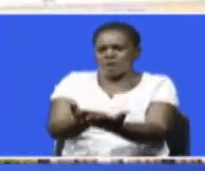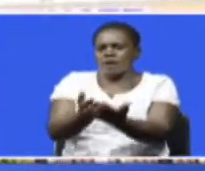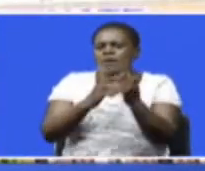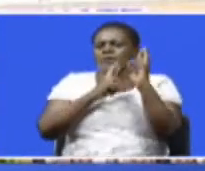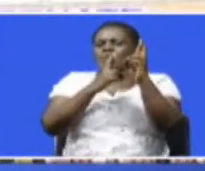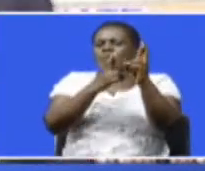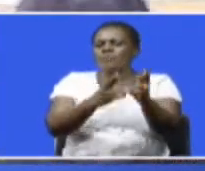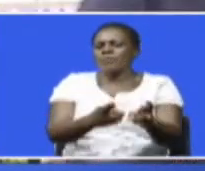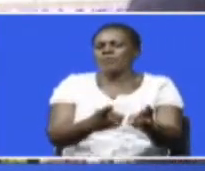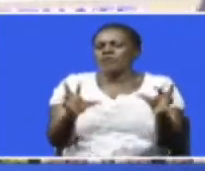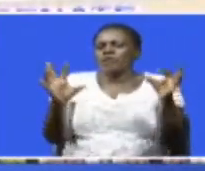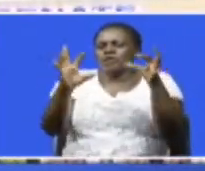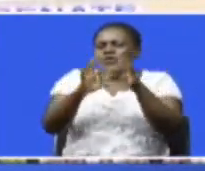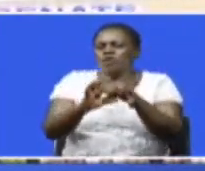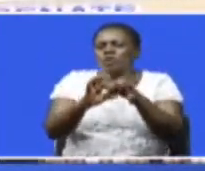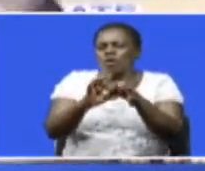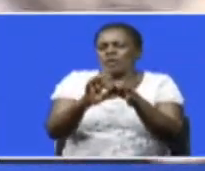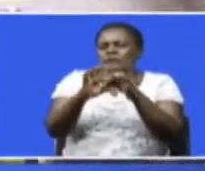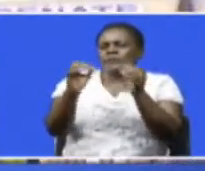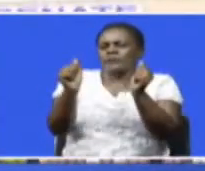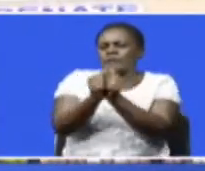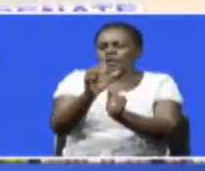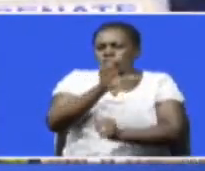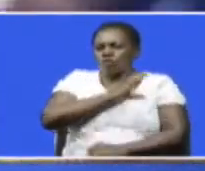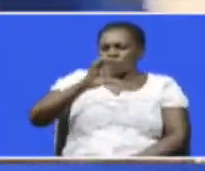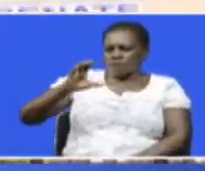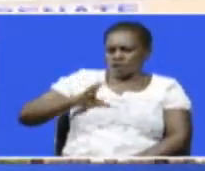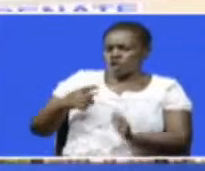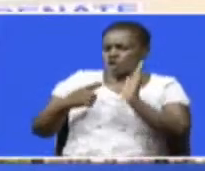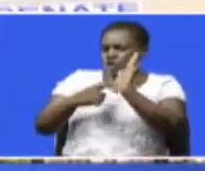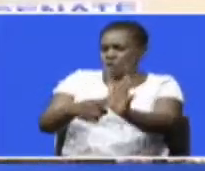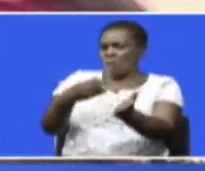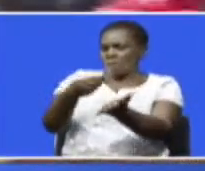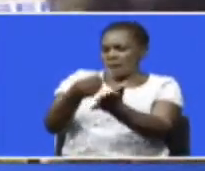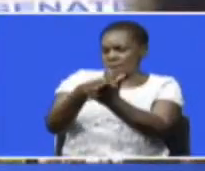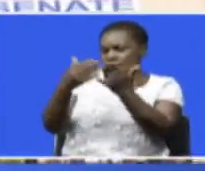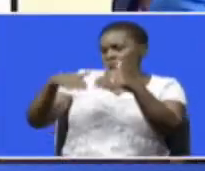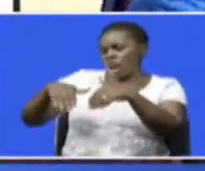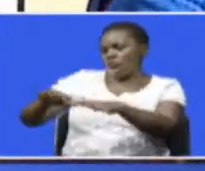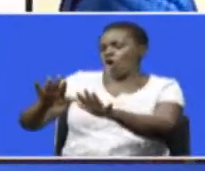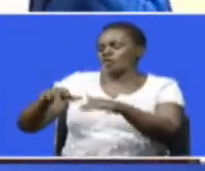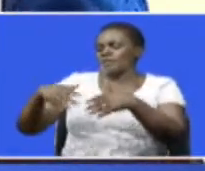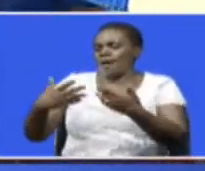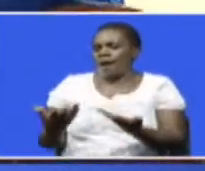report to the Joint Senate Health Committee, showing the House how the monies were lost.